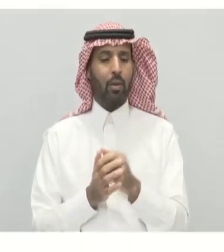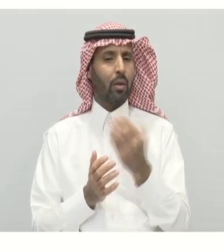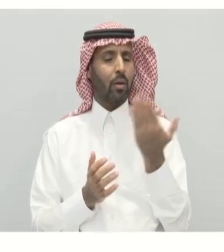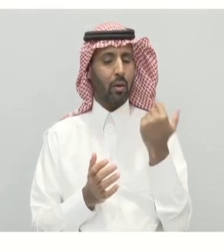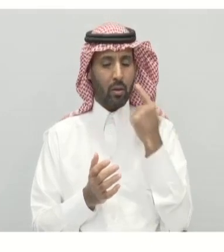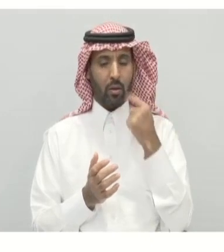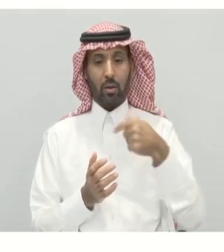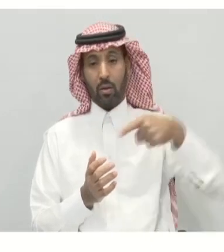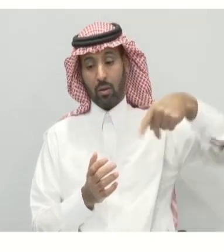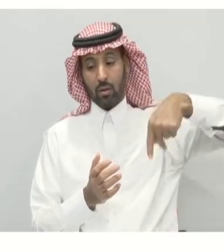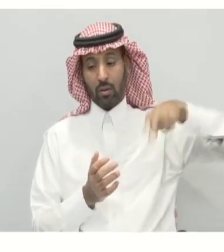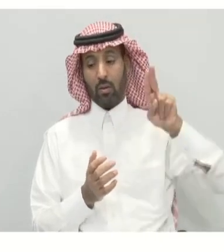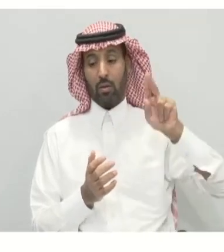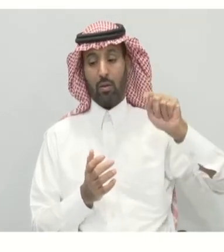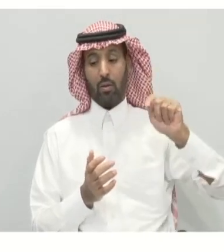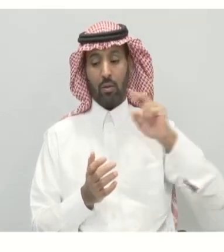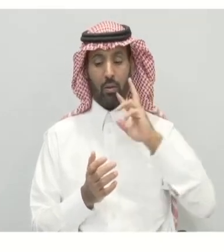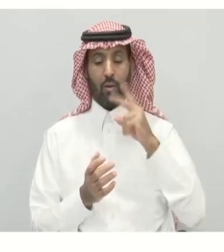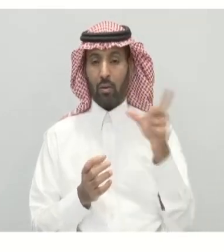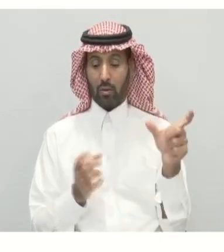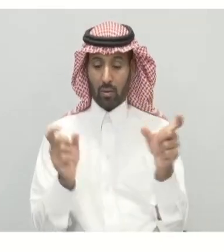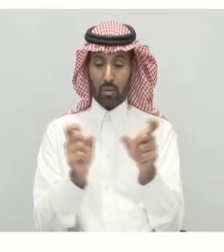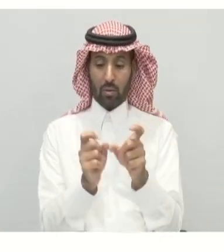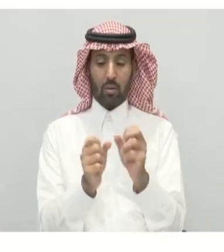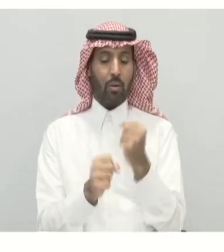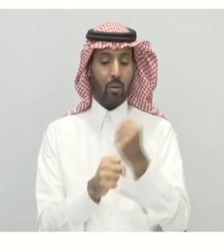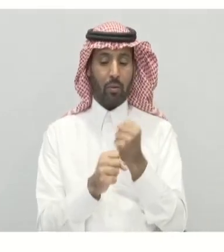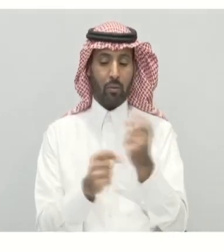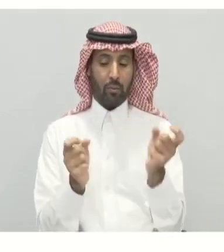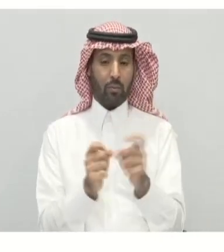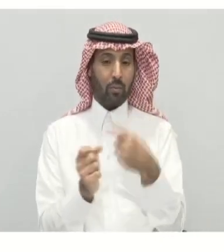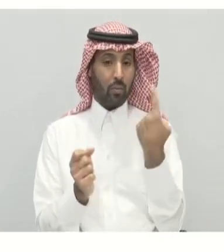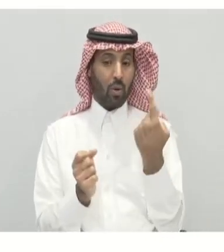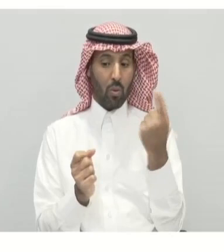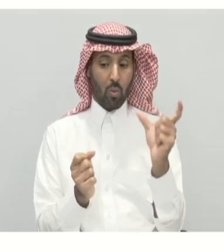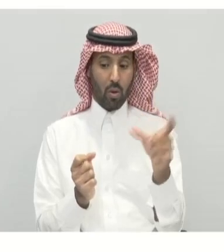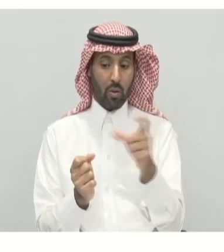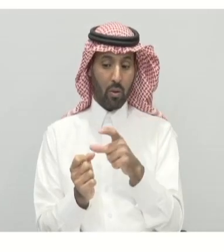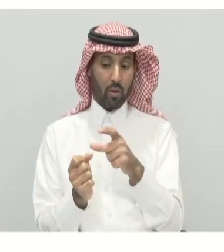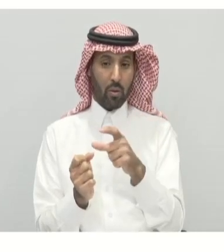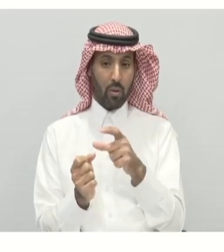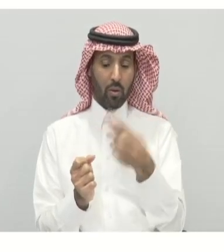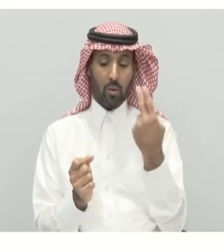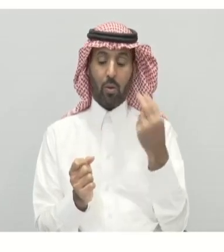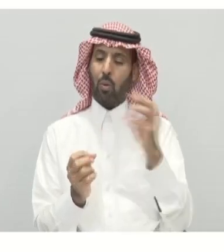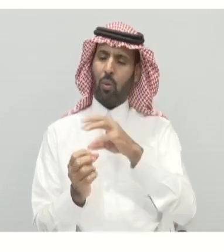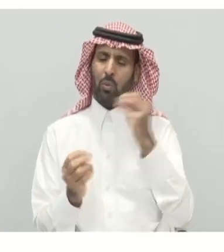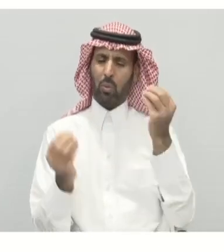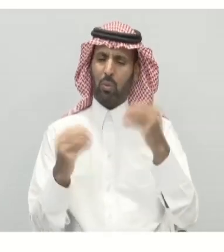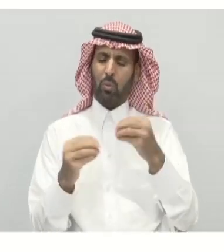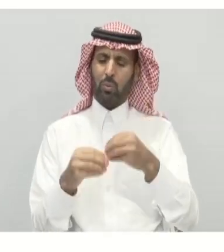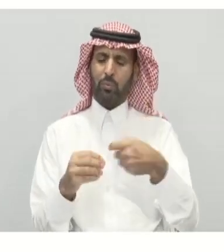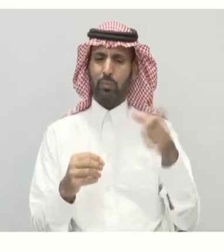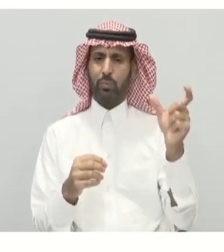let's revisit the idea of a multi-word verb. Not one word like put, we're having many words that